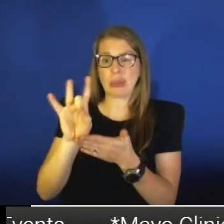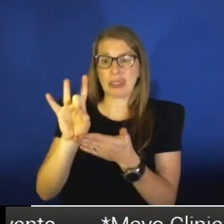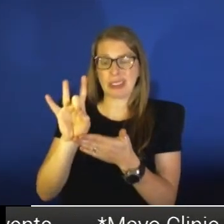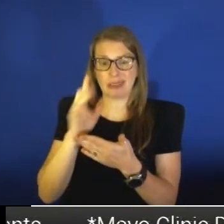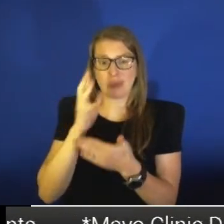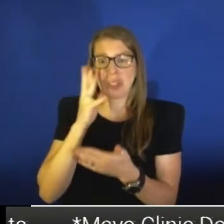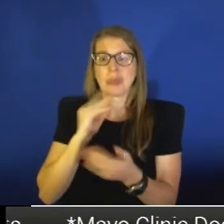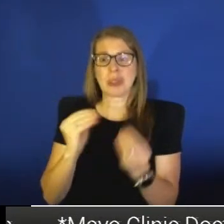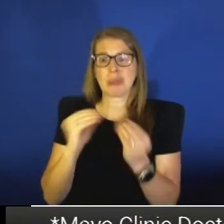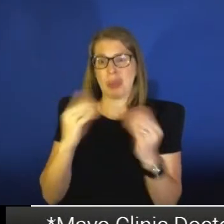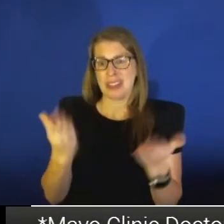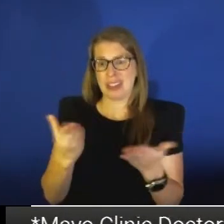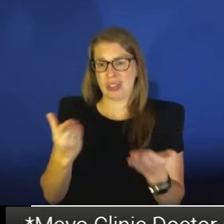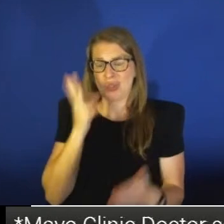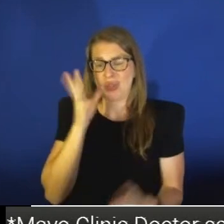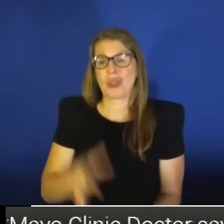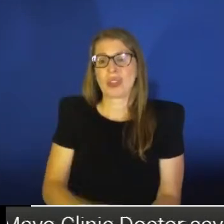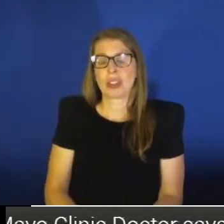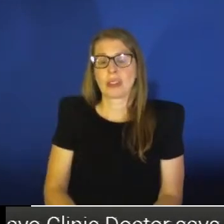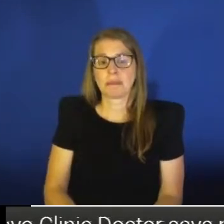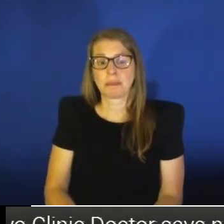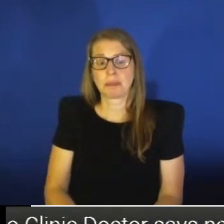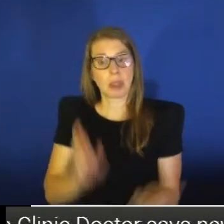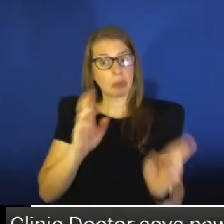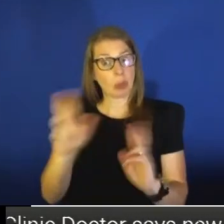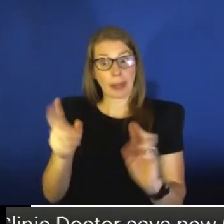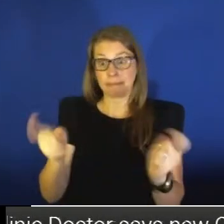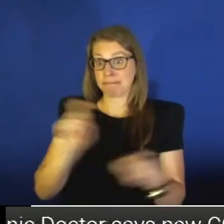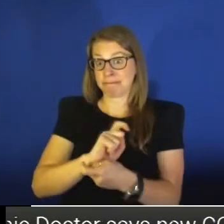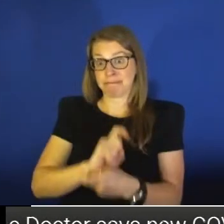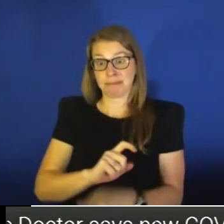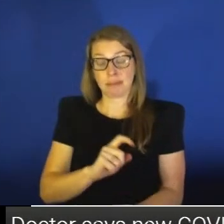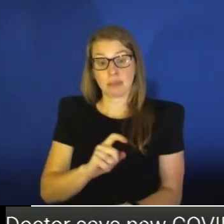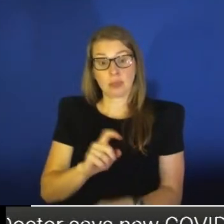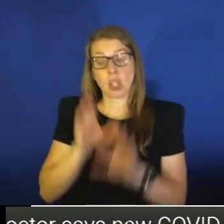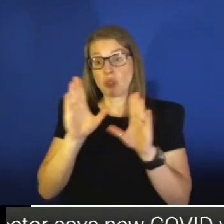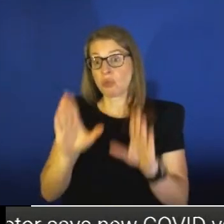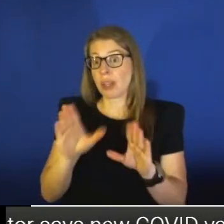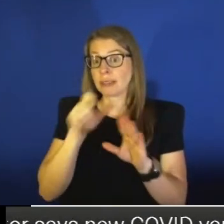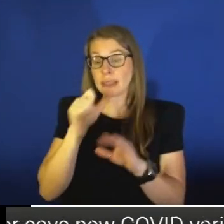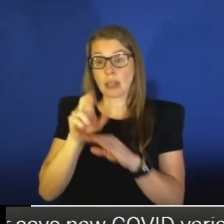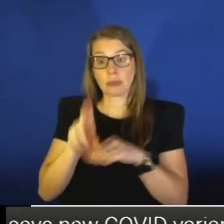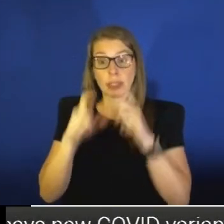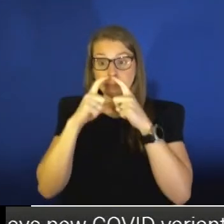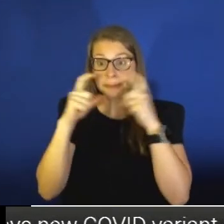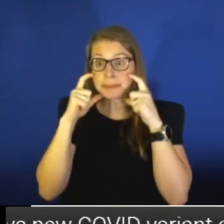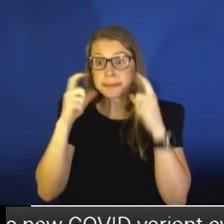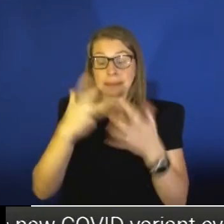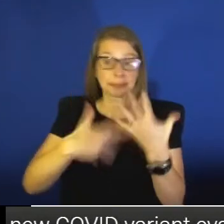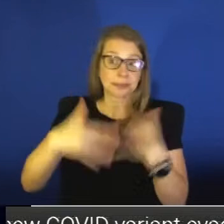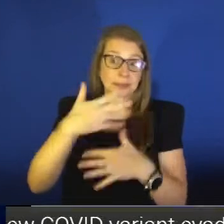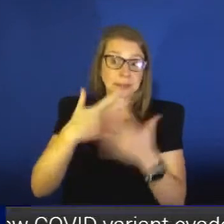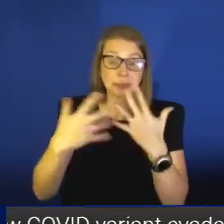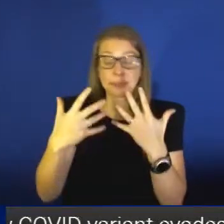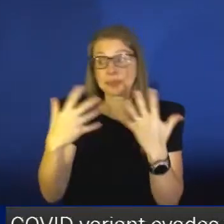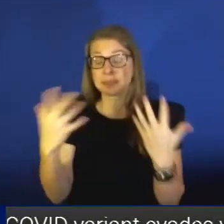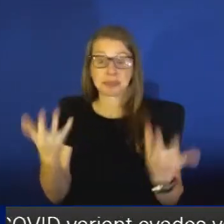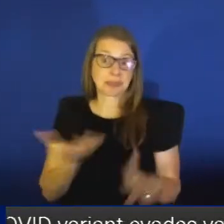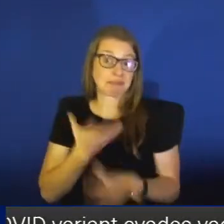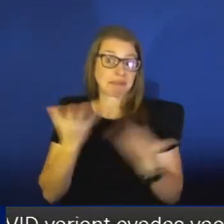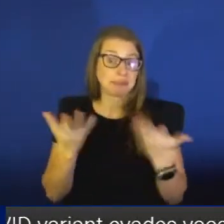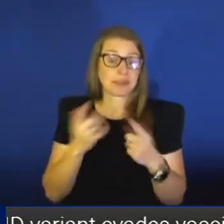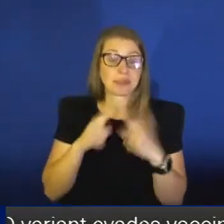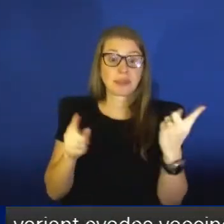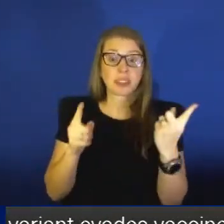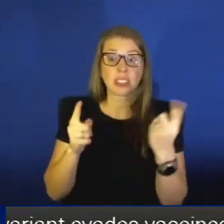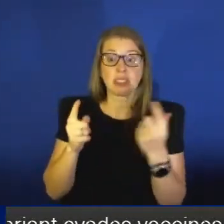think just be ready to pivot. It's great to not have masks on right now in the public and go into spaces, but they're starting to put them back on in